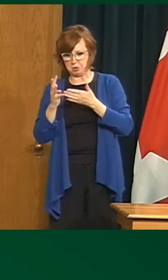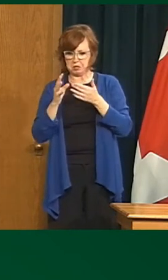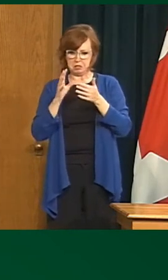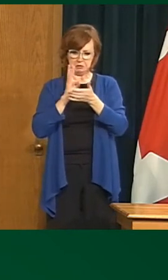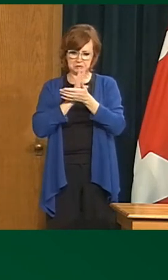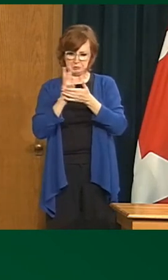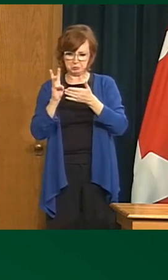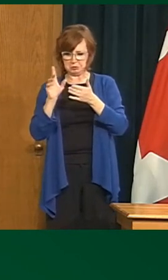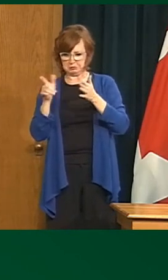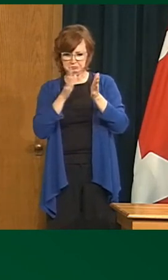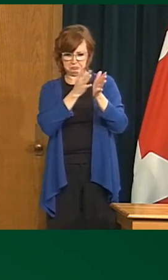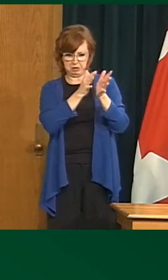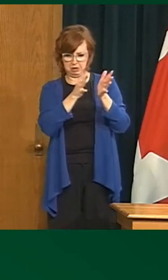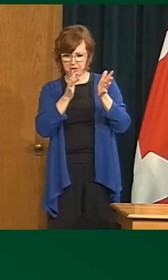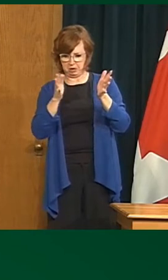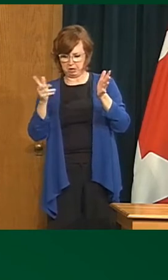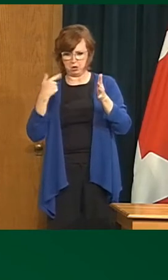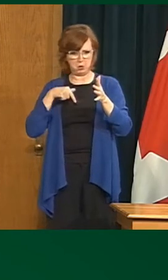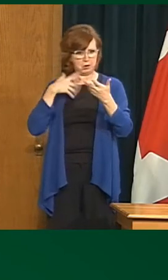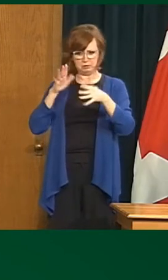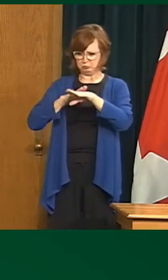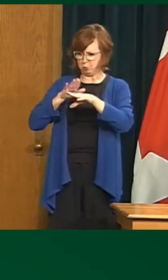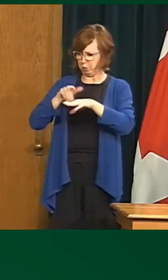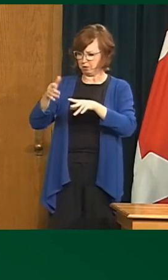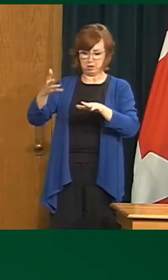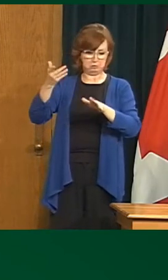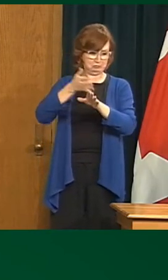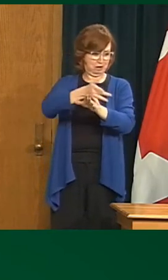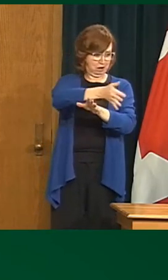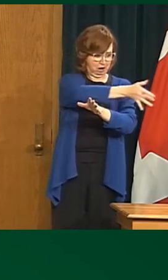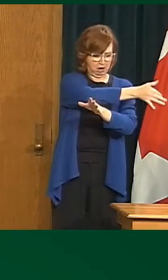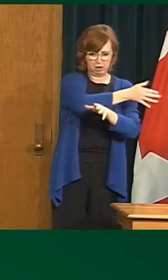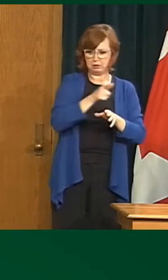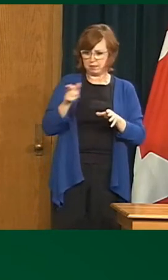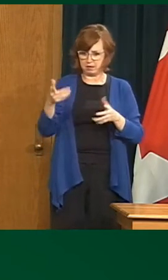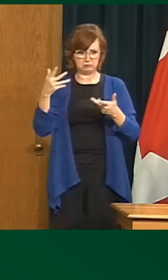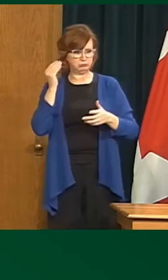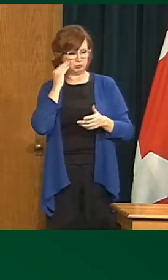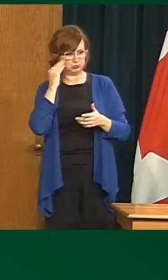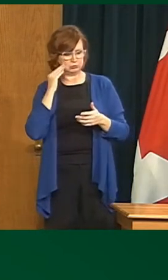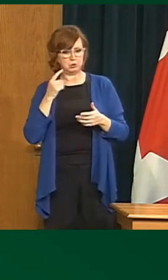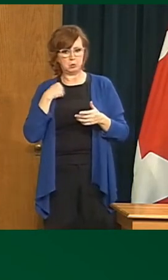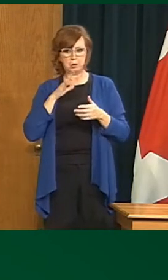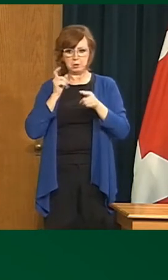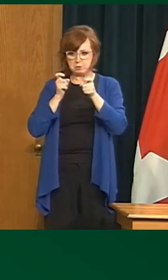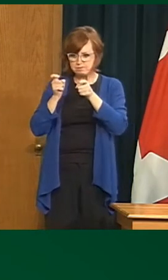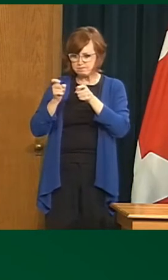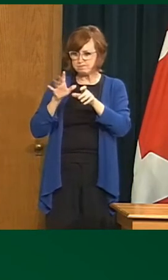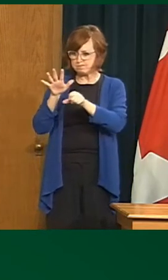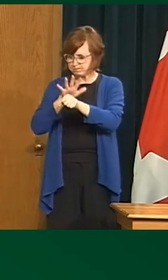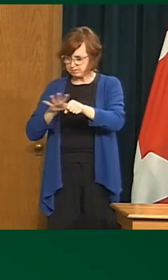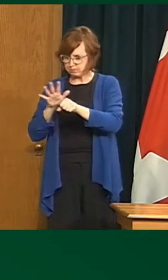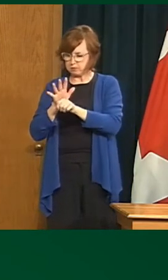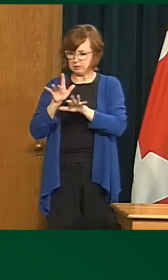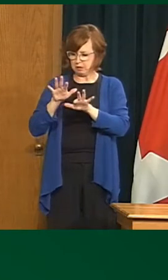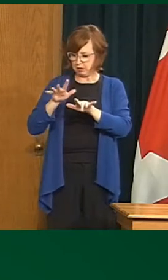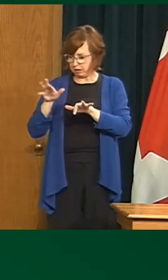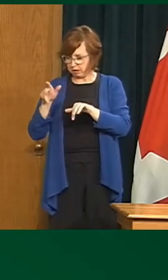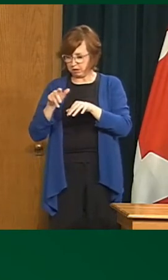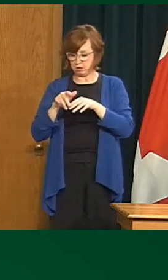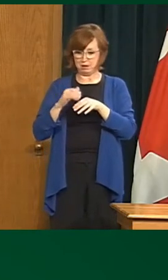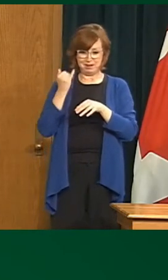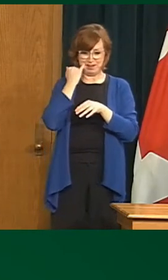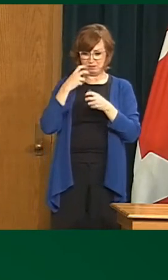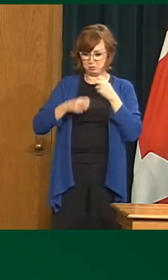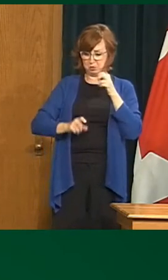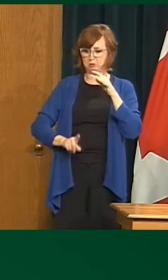today. And we will continue to manage our capacity, as the Premier has referred to it before. You know, once we restart our healthcare system